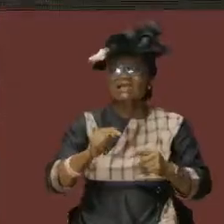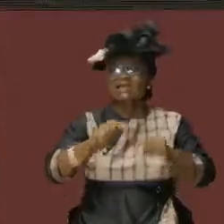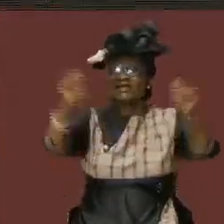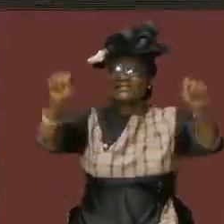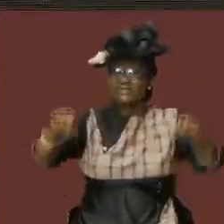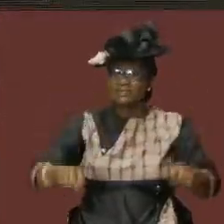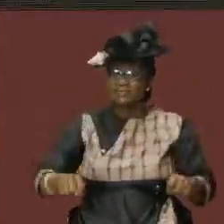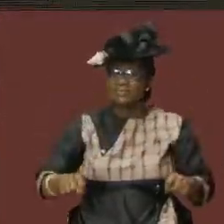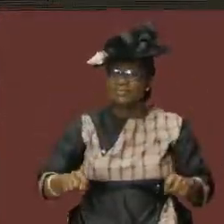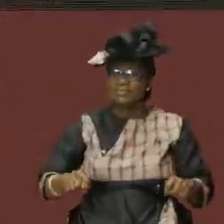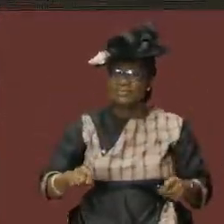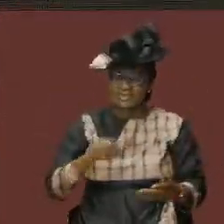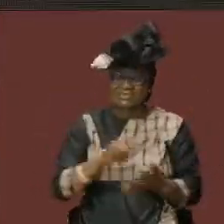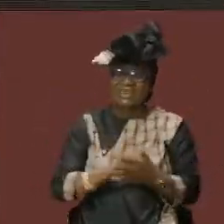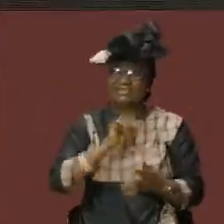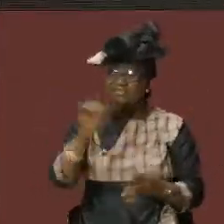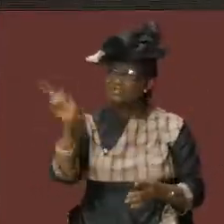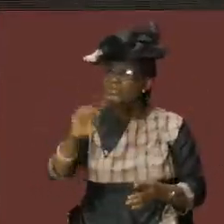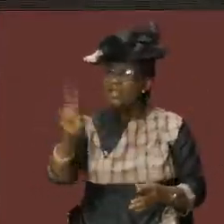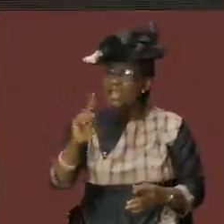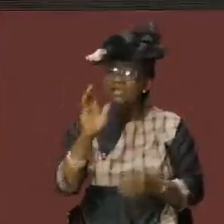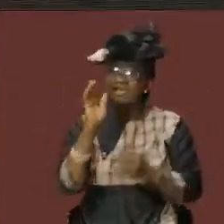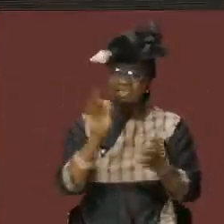That's where Jesus met him the second time.